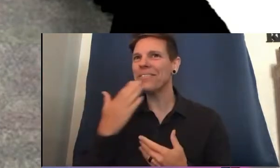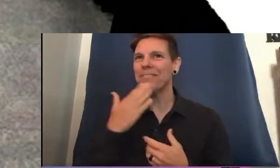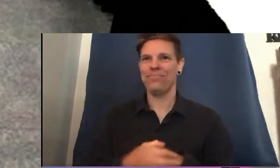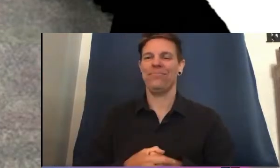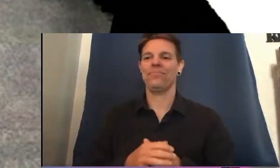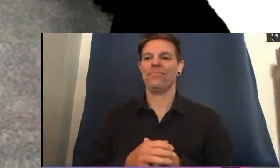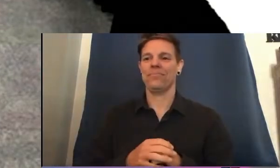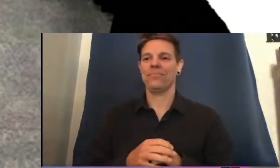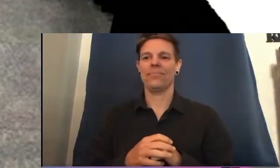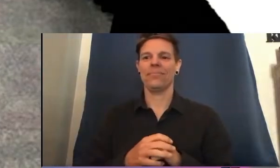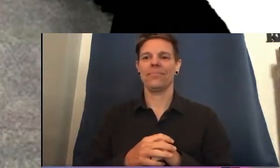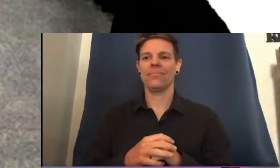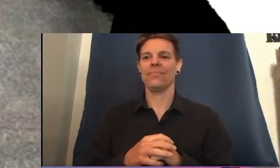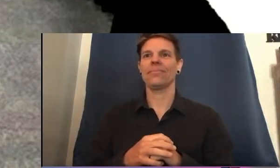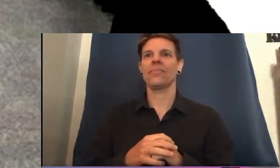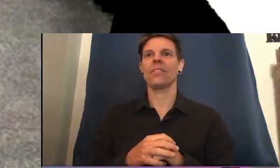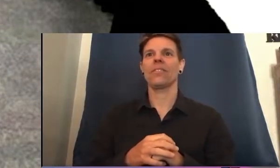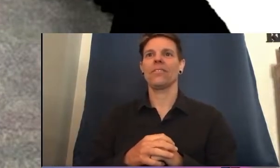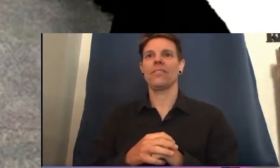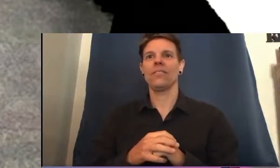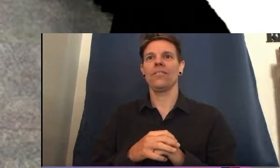to hearing from you in the future.